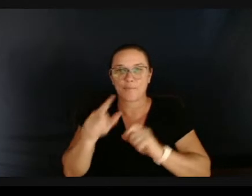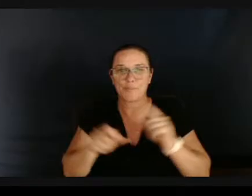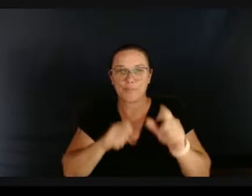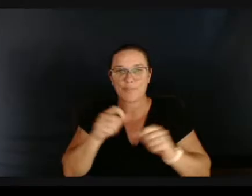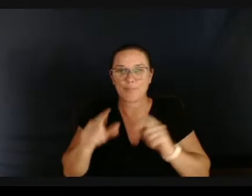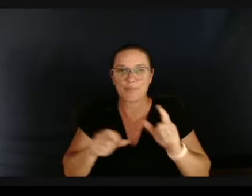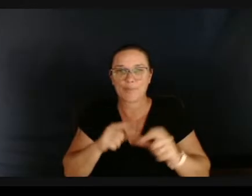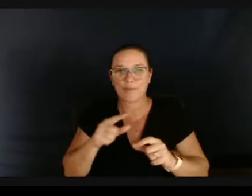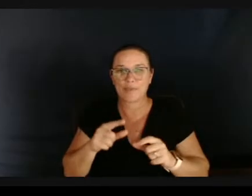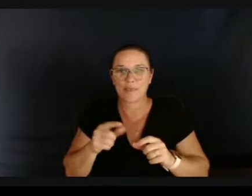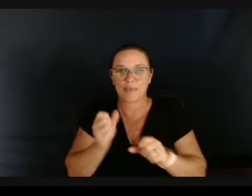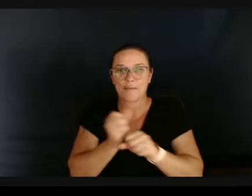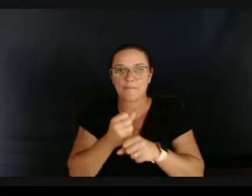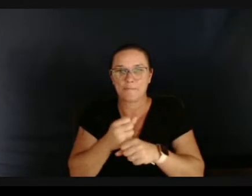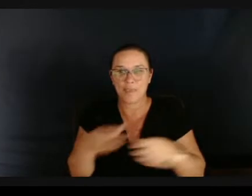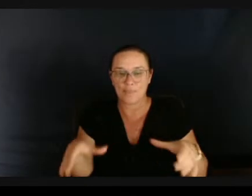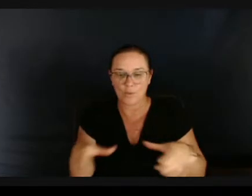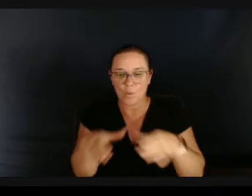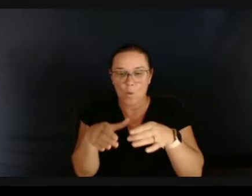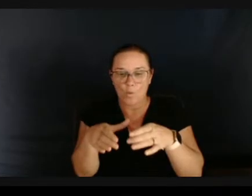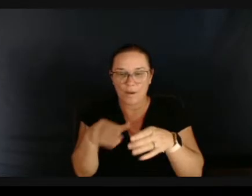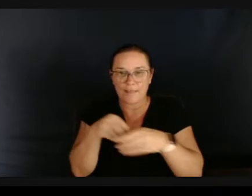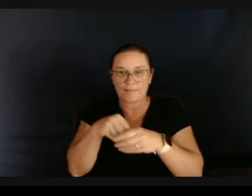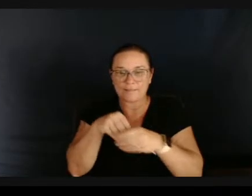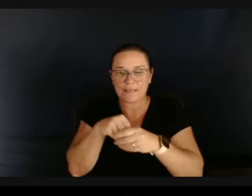was making this little cone inside of there.